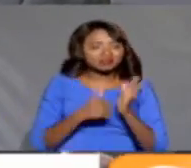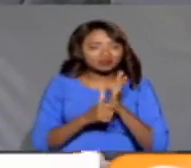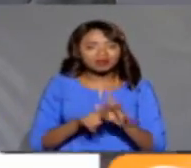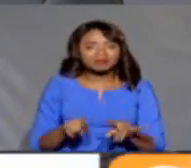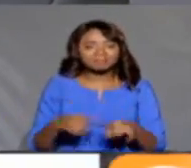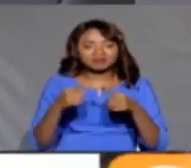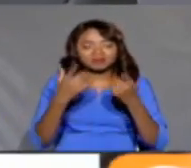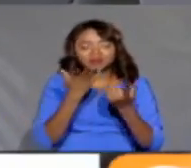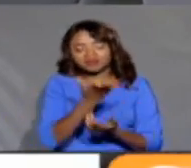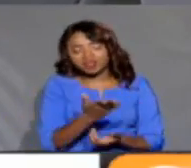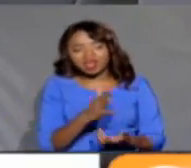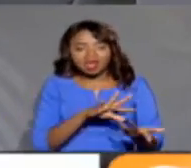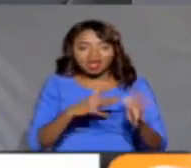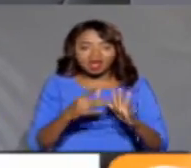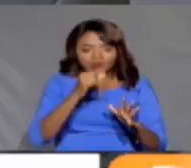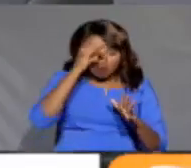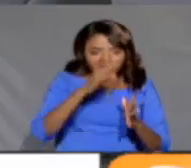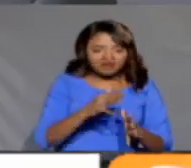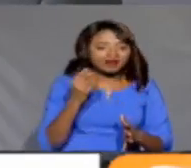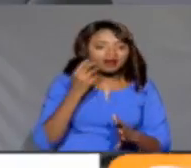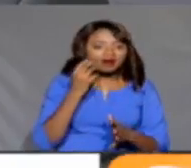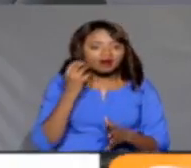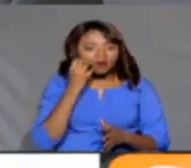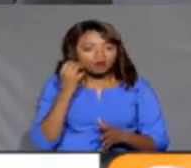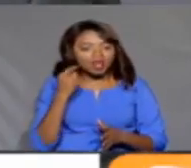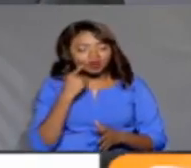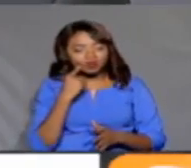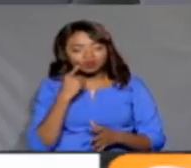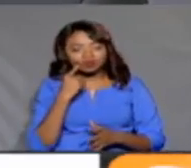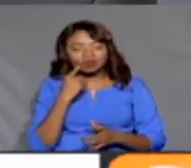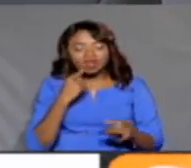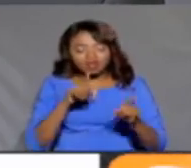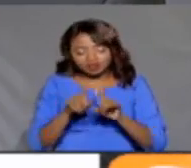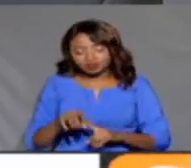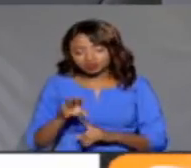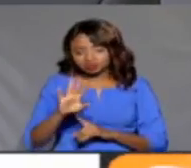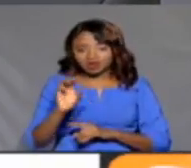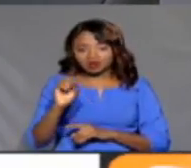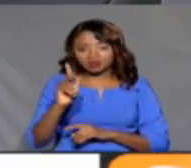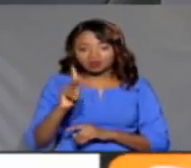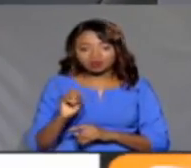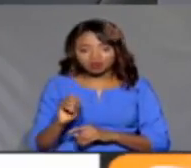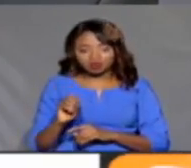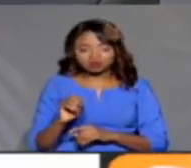Dr. Ekuru Aukot and Governor Waiguru. Yeah. And a lot of stuff came up. Yeah. So